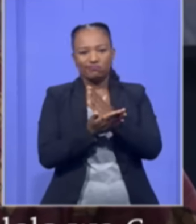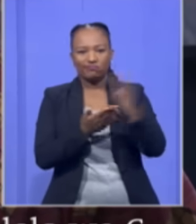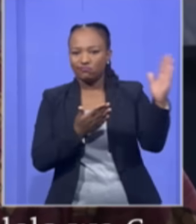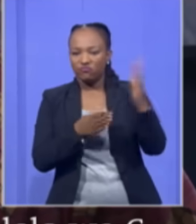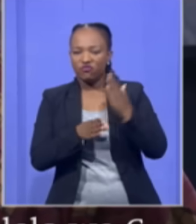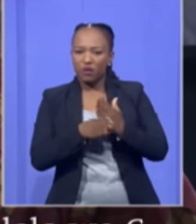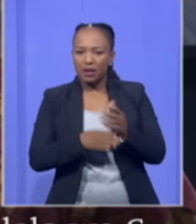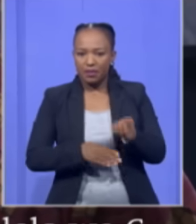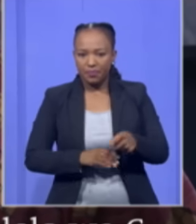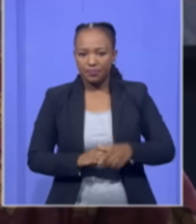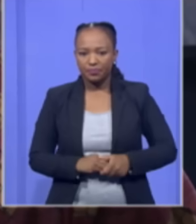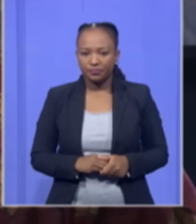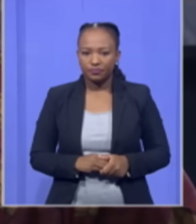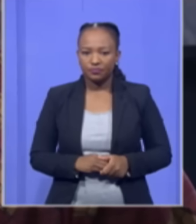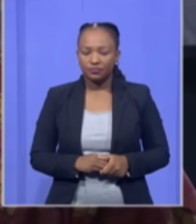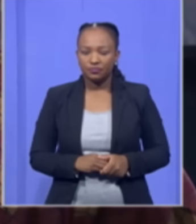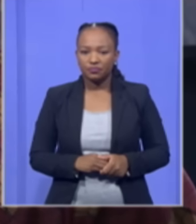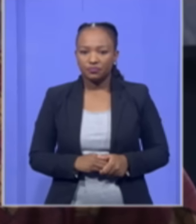Load shedding